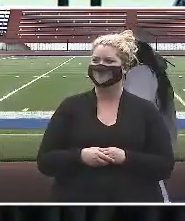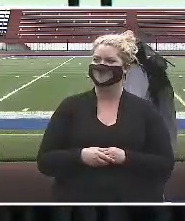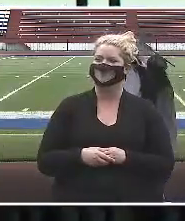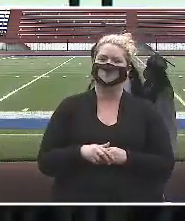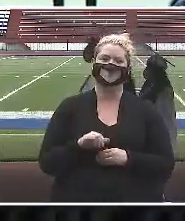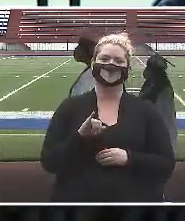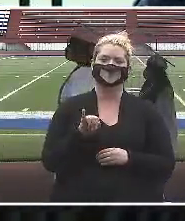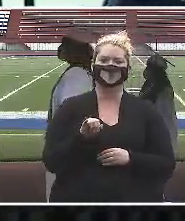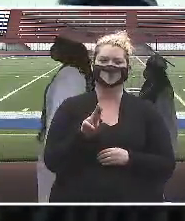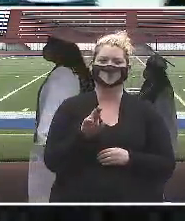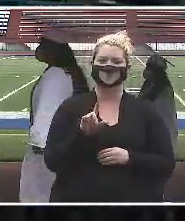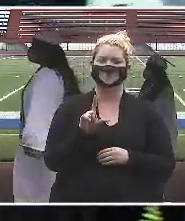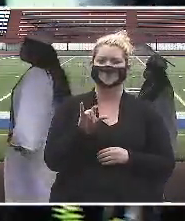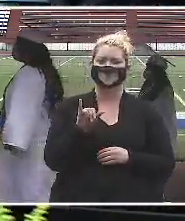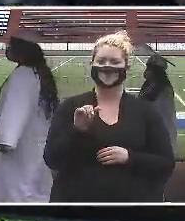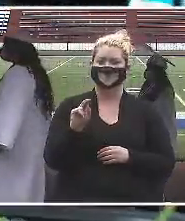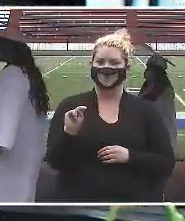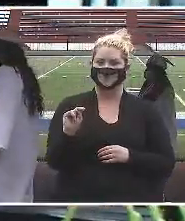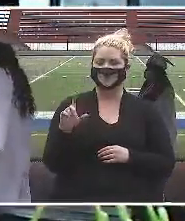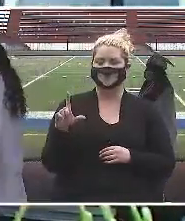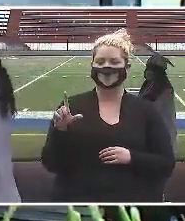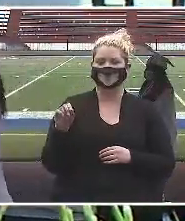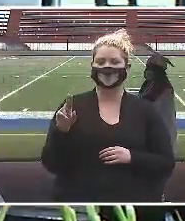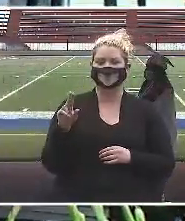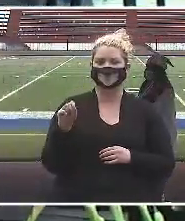Jillian Lusink.